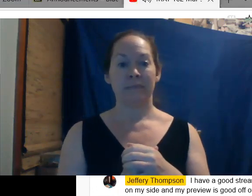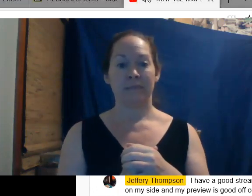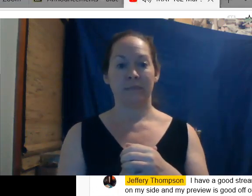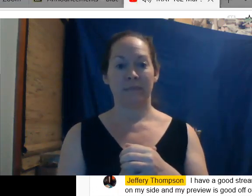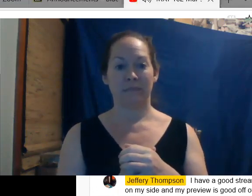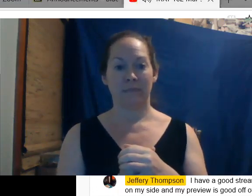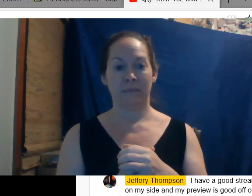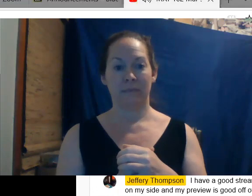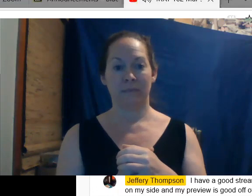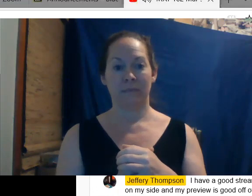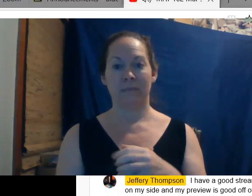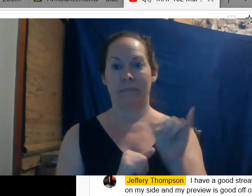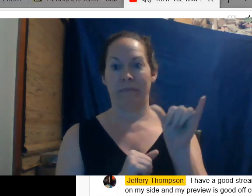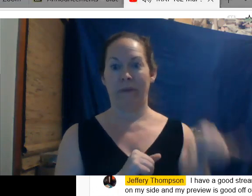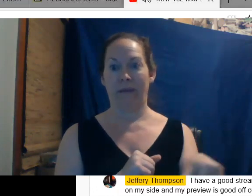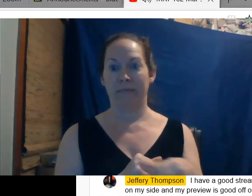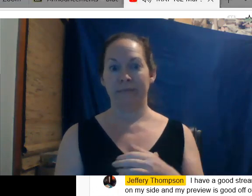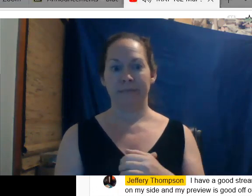is negative 9x.